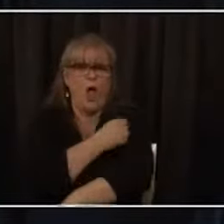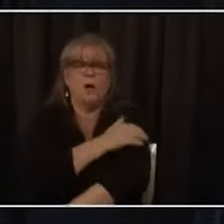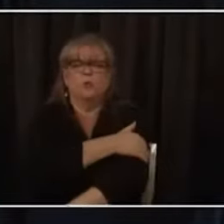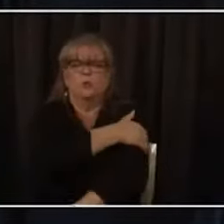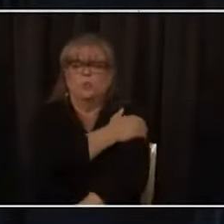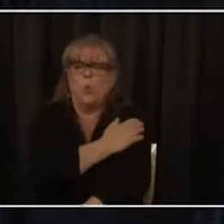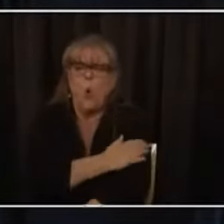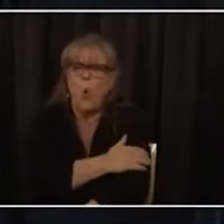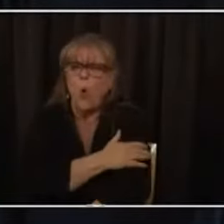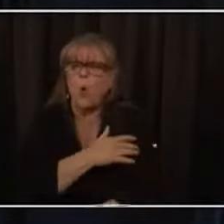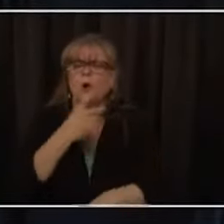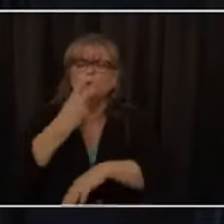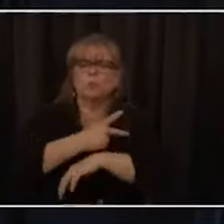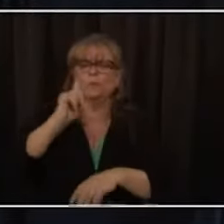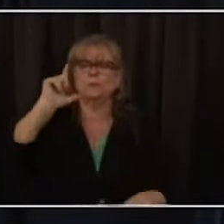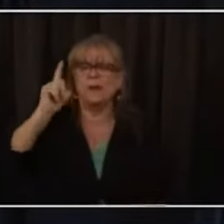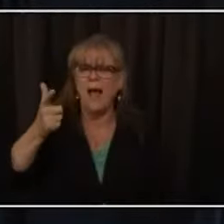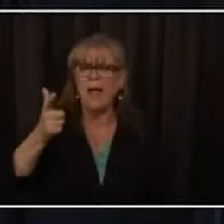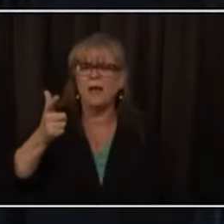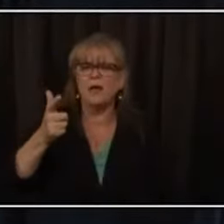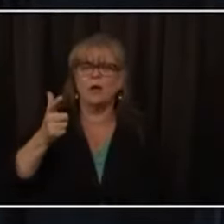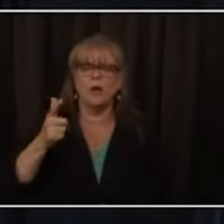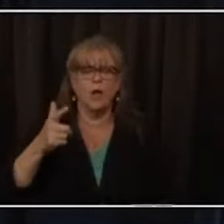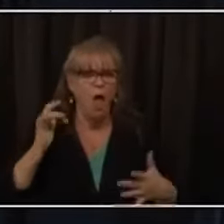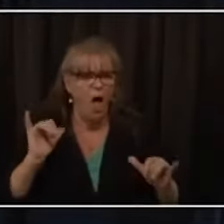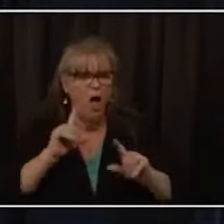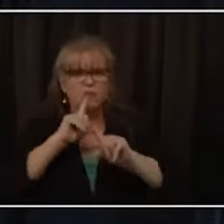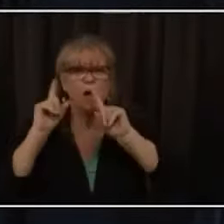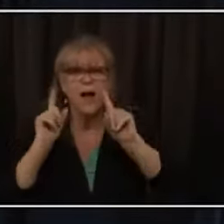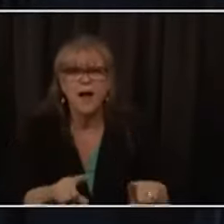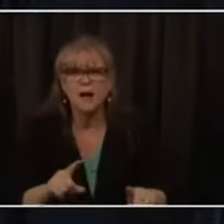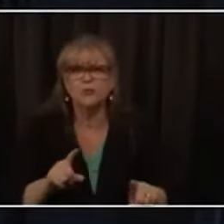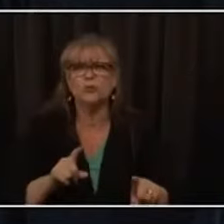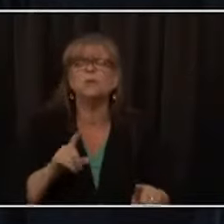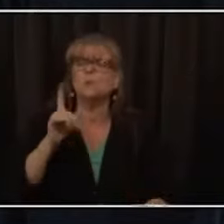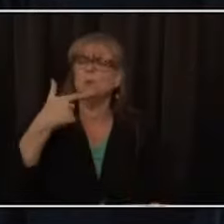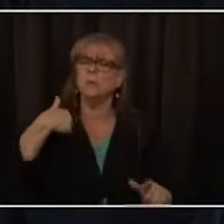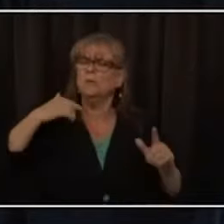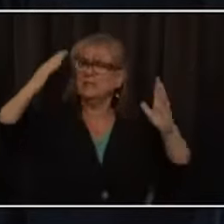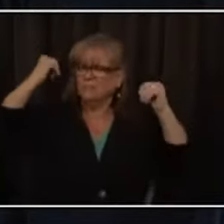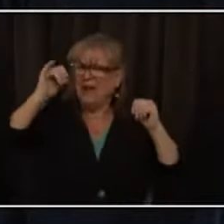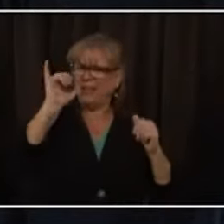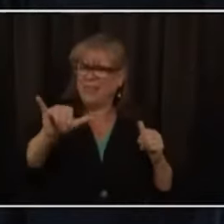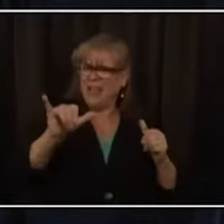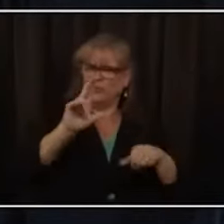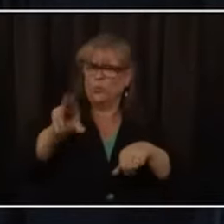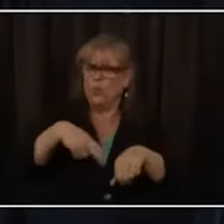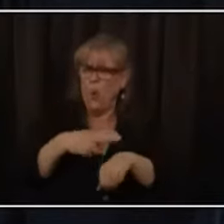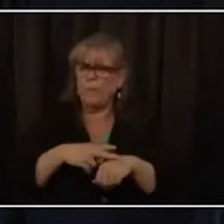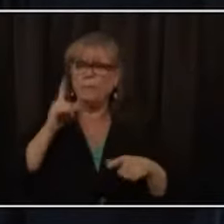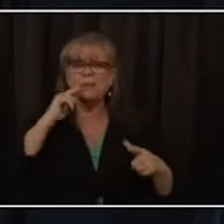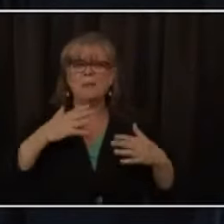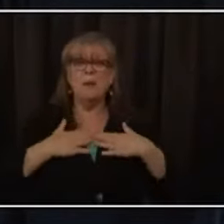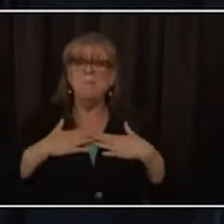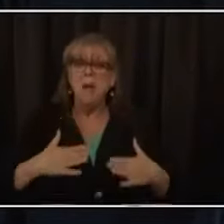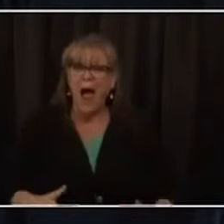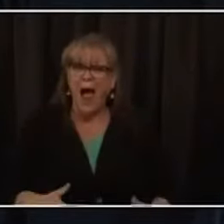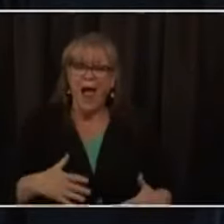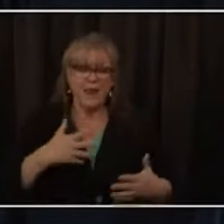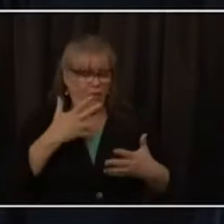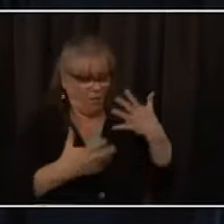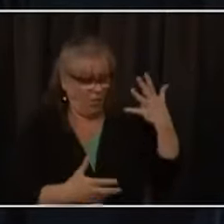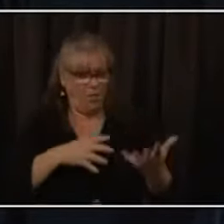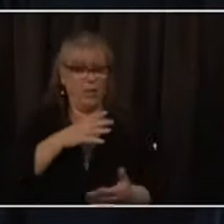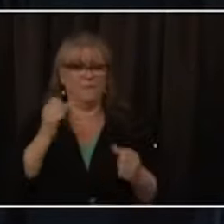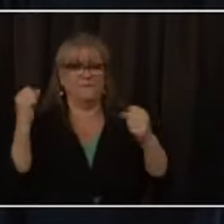are known local reactions and systemic reactions with these vaccines. Secondly, we found just this last week